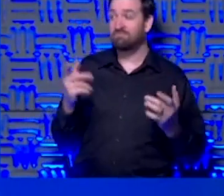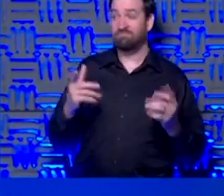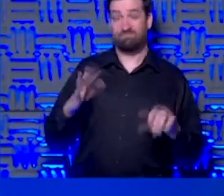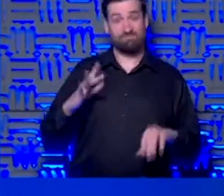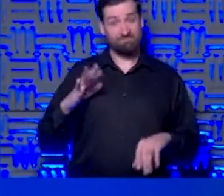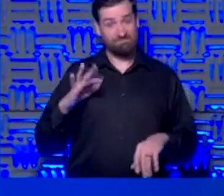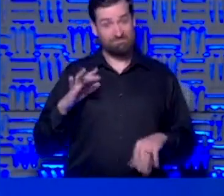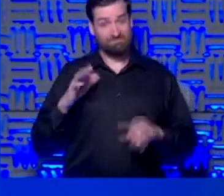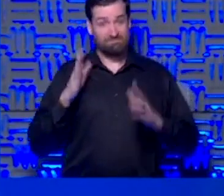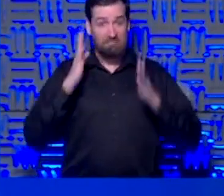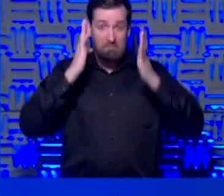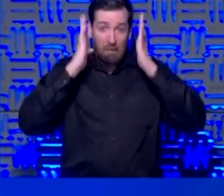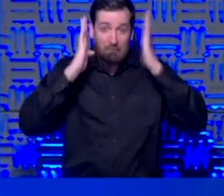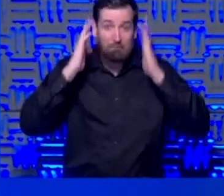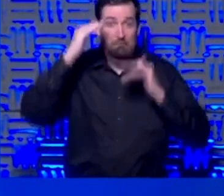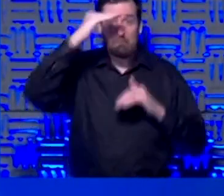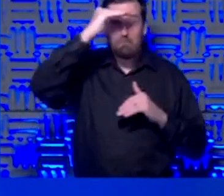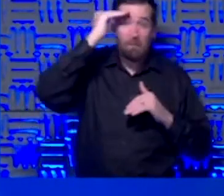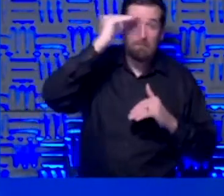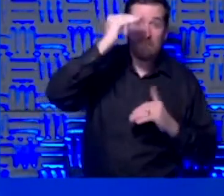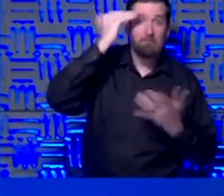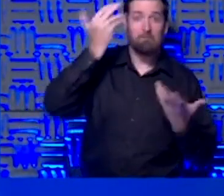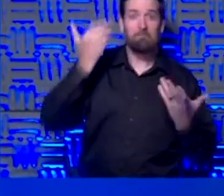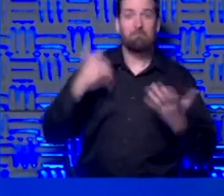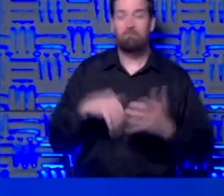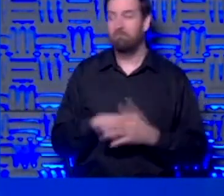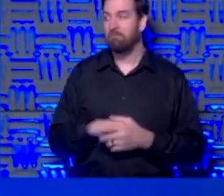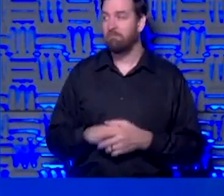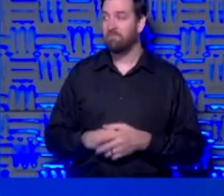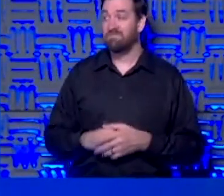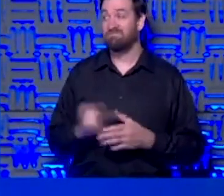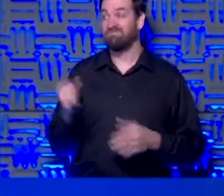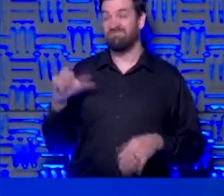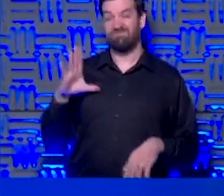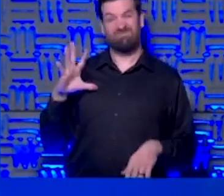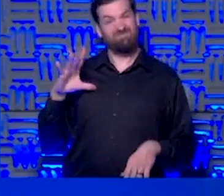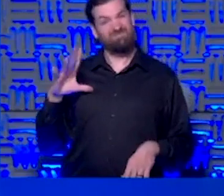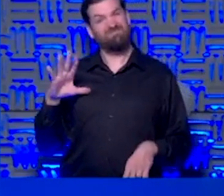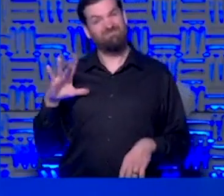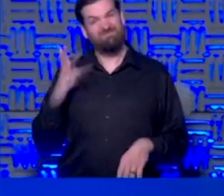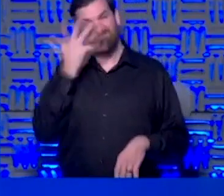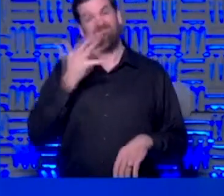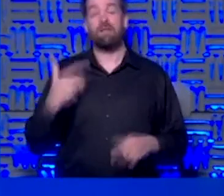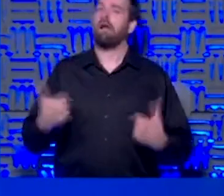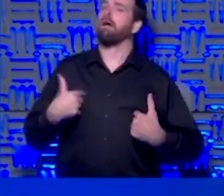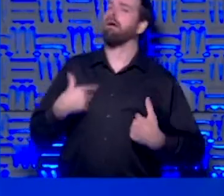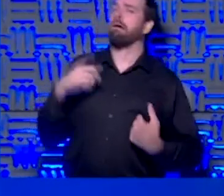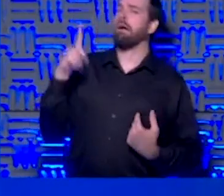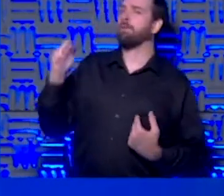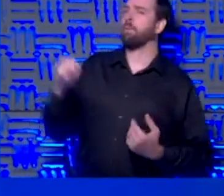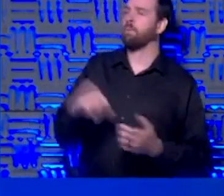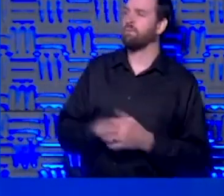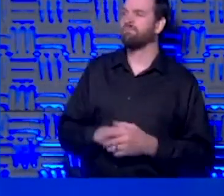features on the side, around the top, on the side. And then, you know, you look pretty darn good with these on. At least I do. Yeah. I think it's probably an improvement. And my